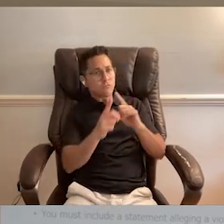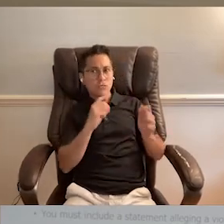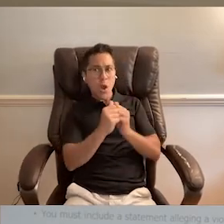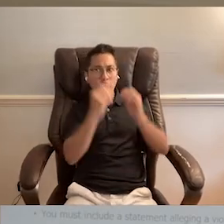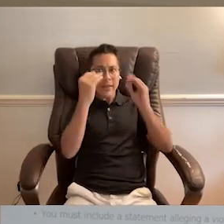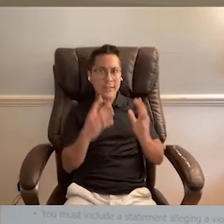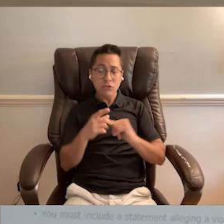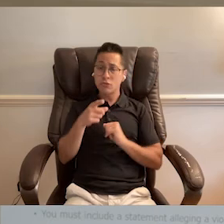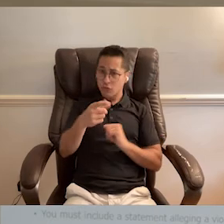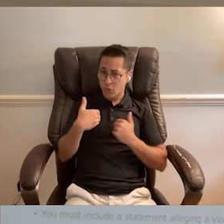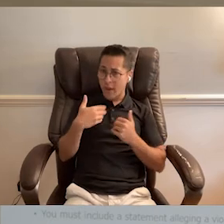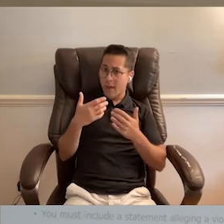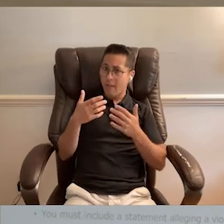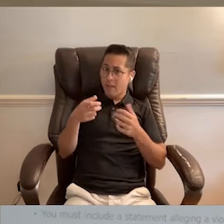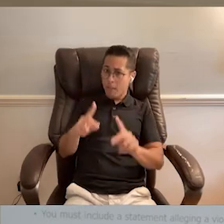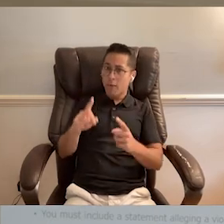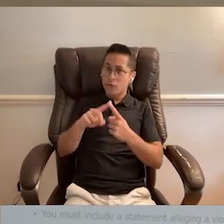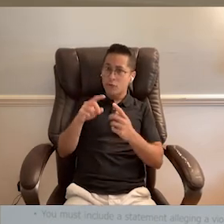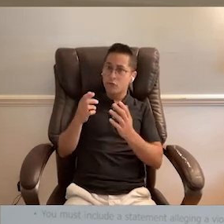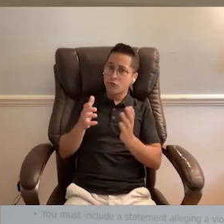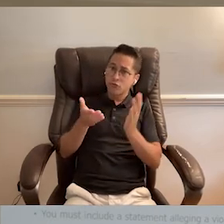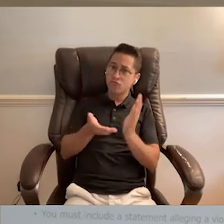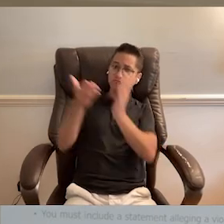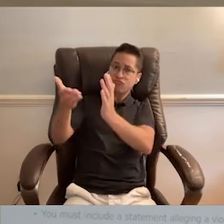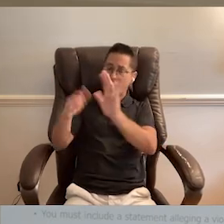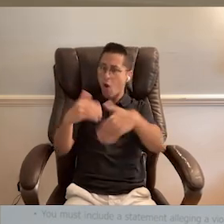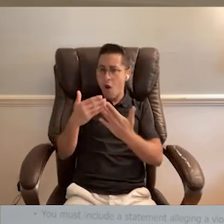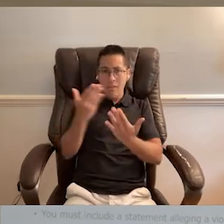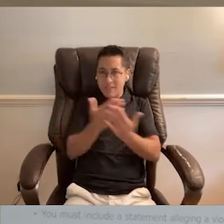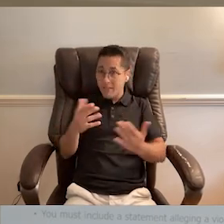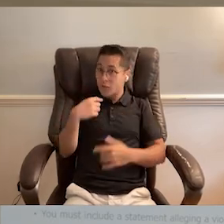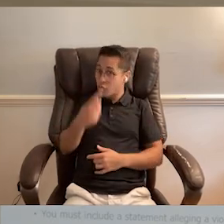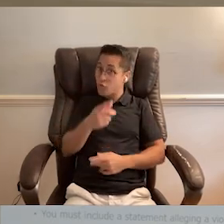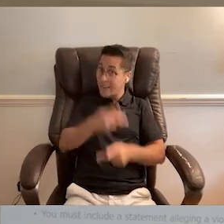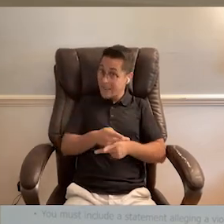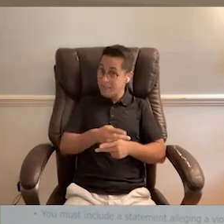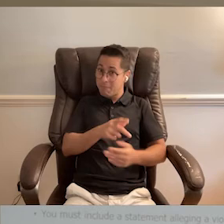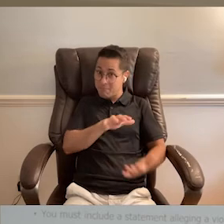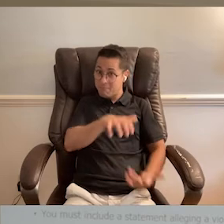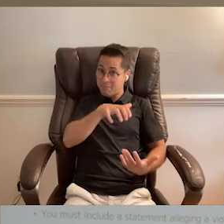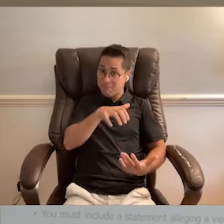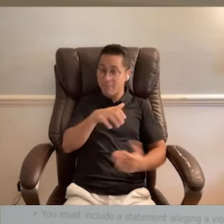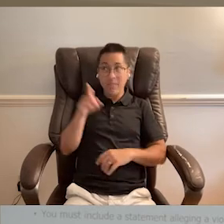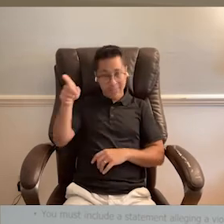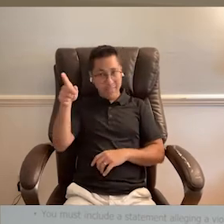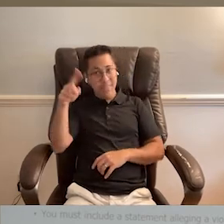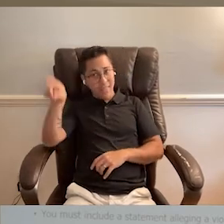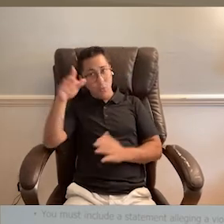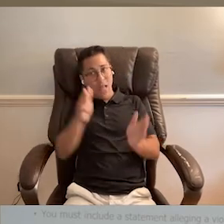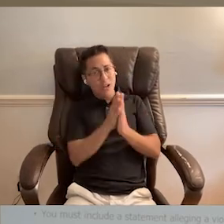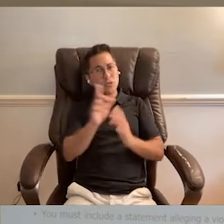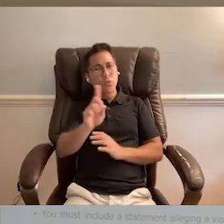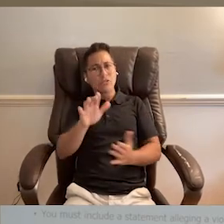turn in, all that stuff that I just told you to keep. They will ask you, where's your documentation? Where's